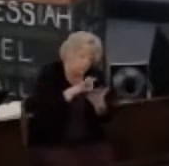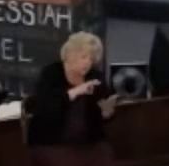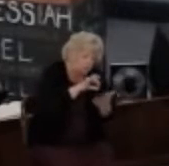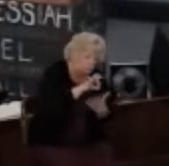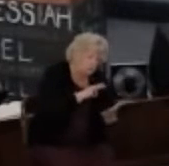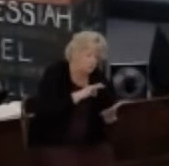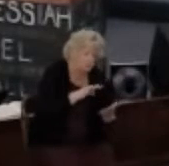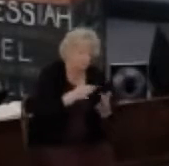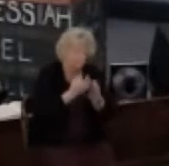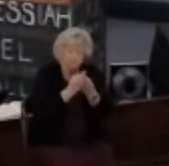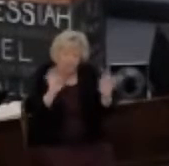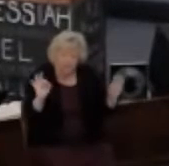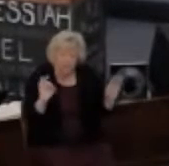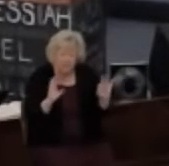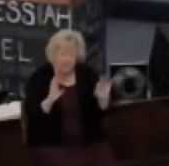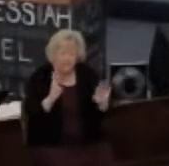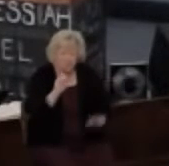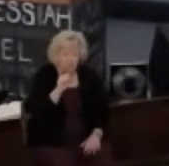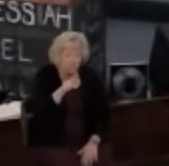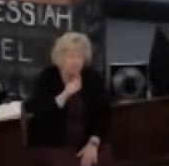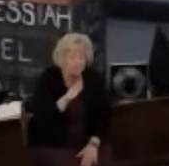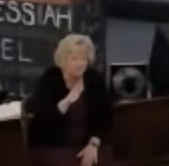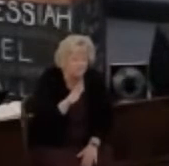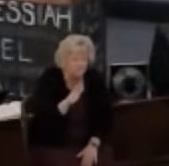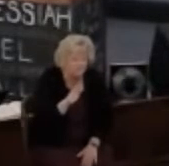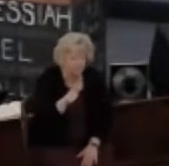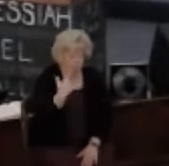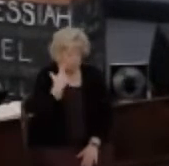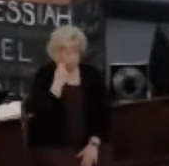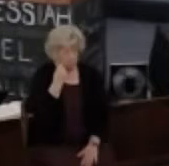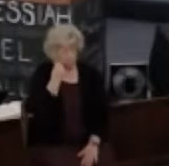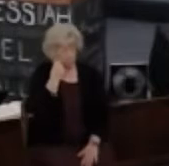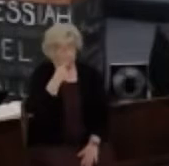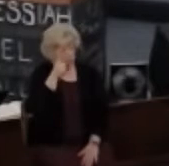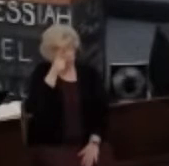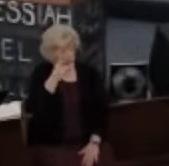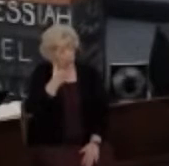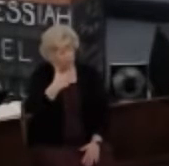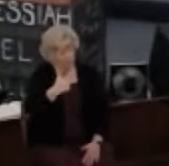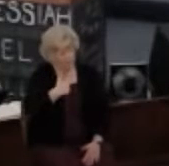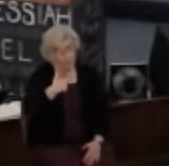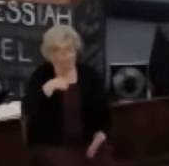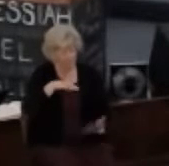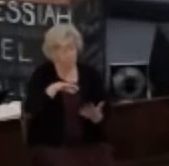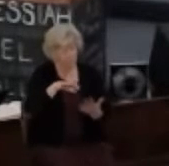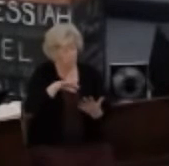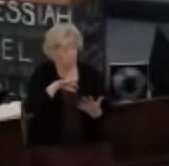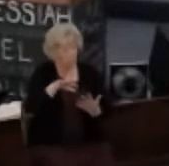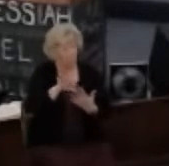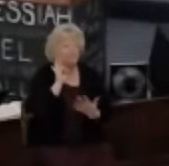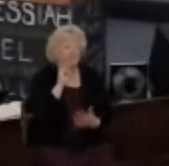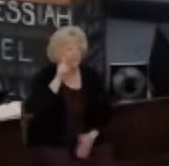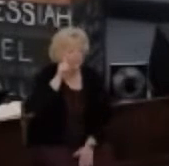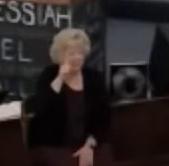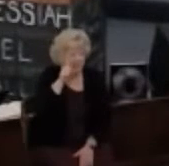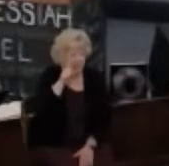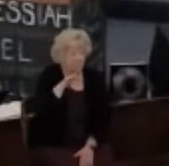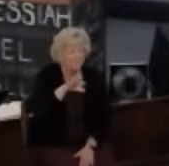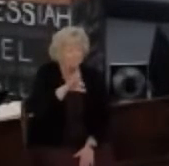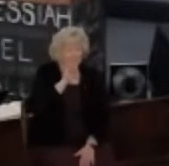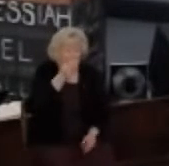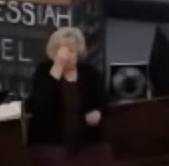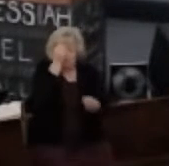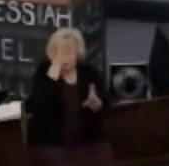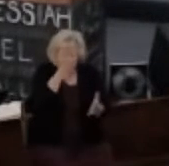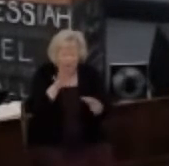will. And you did that because you want me to choose to love you. You want me to choose to obey you.